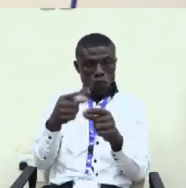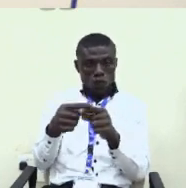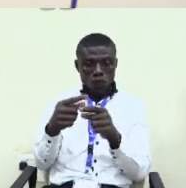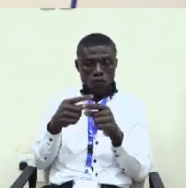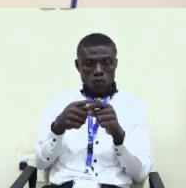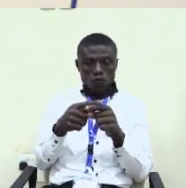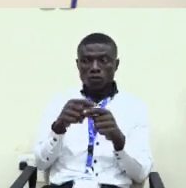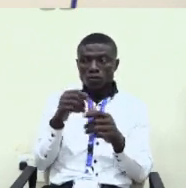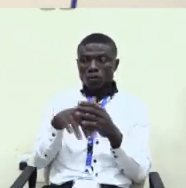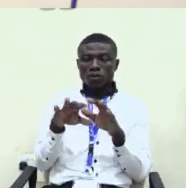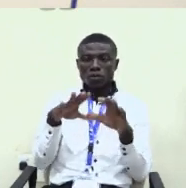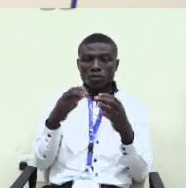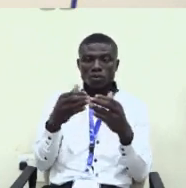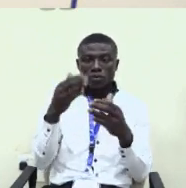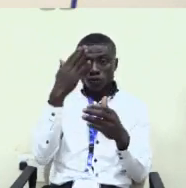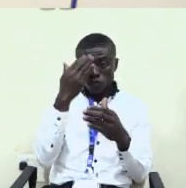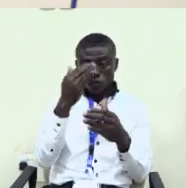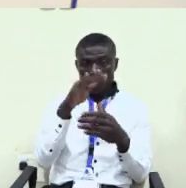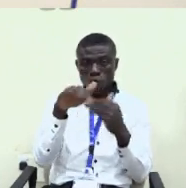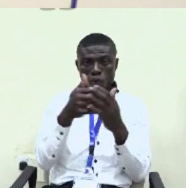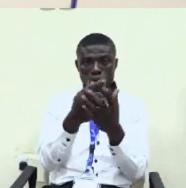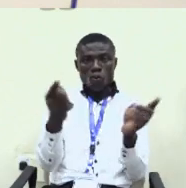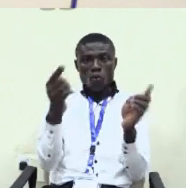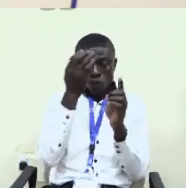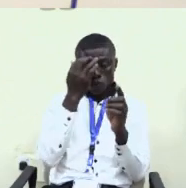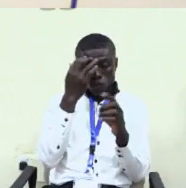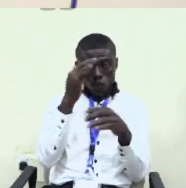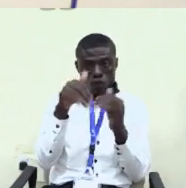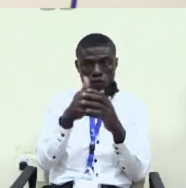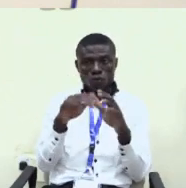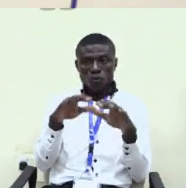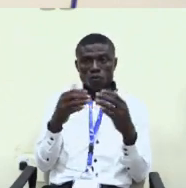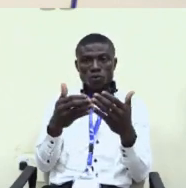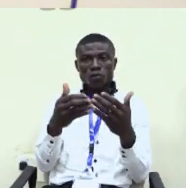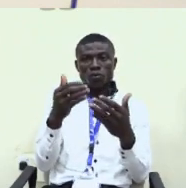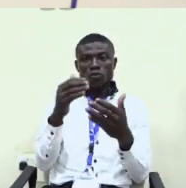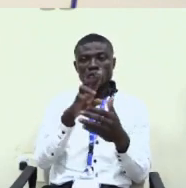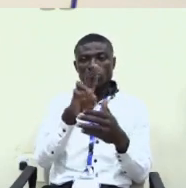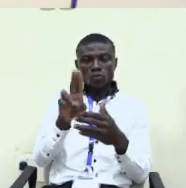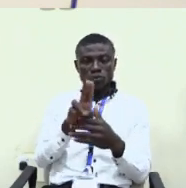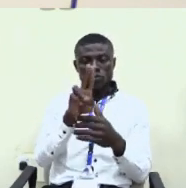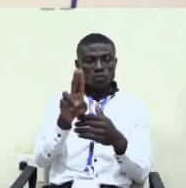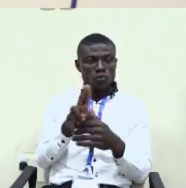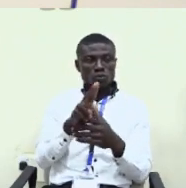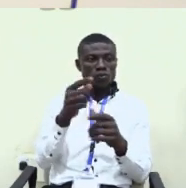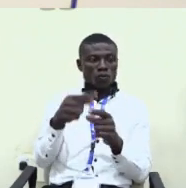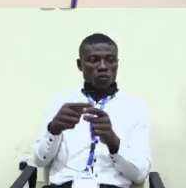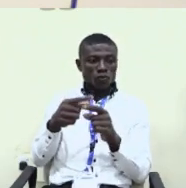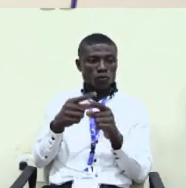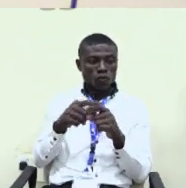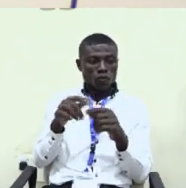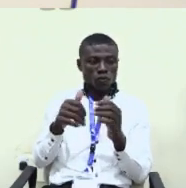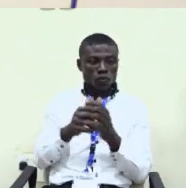terminologies to communities, because we all know that these communities are using terminologies that are really negative